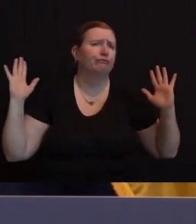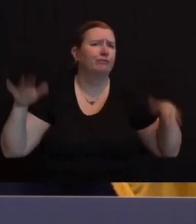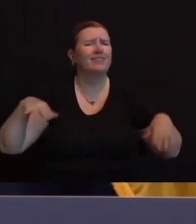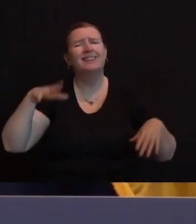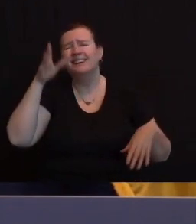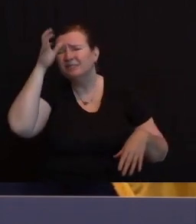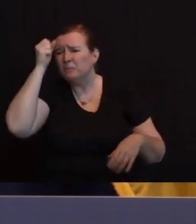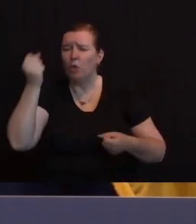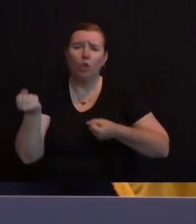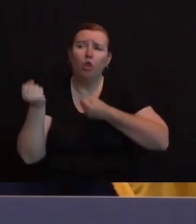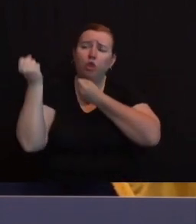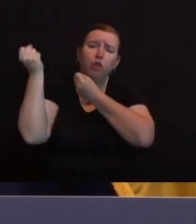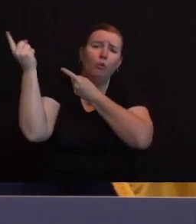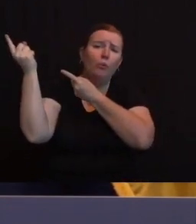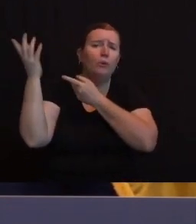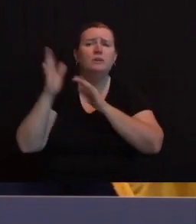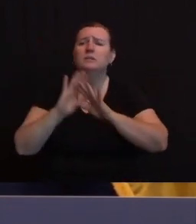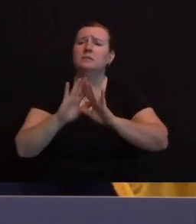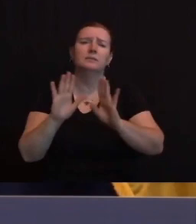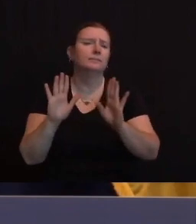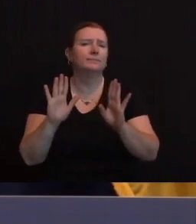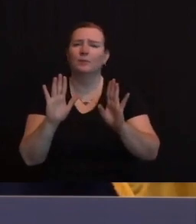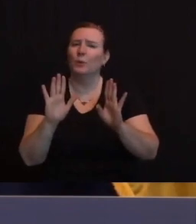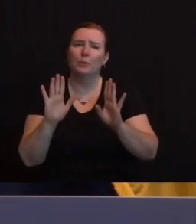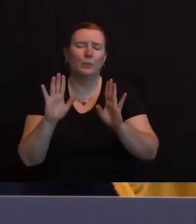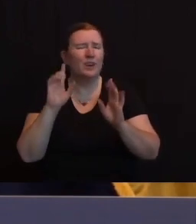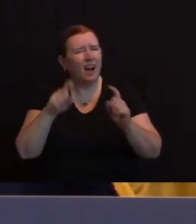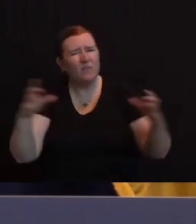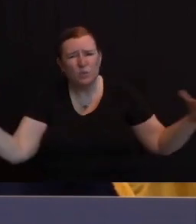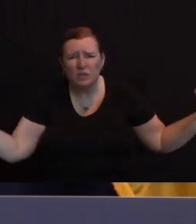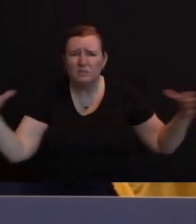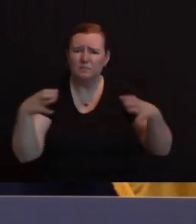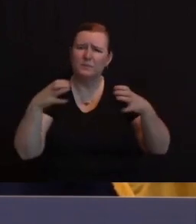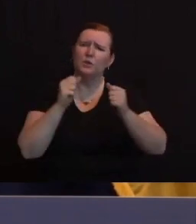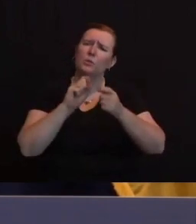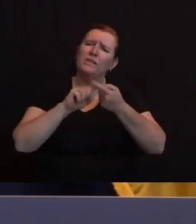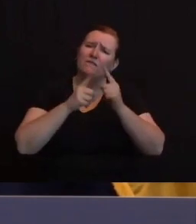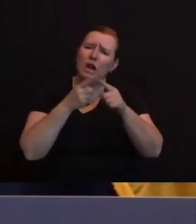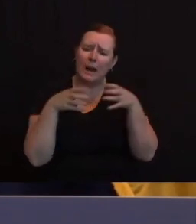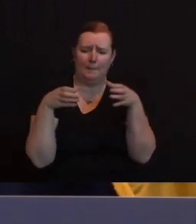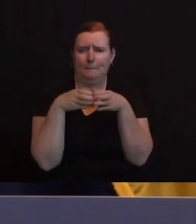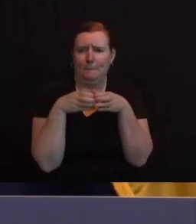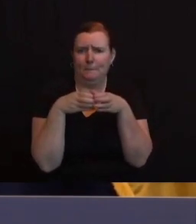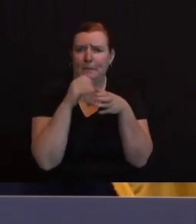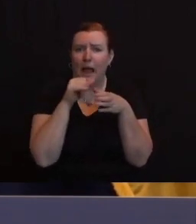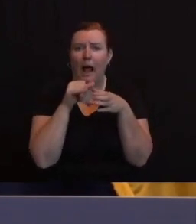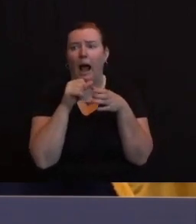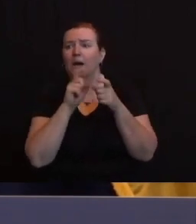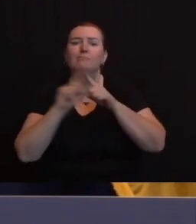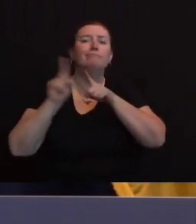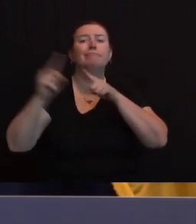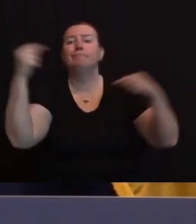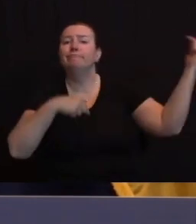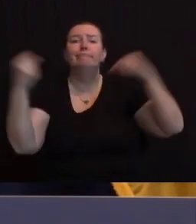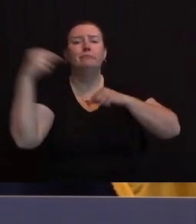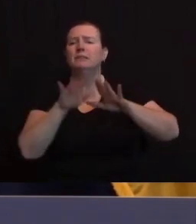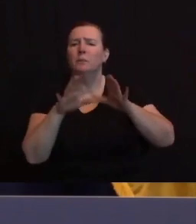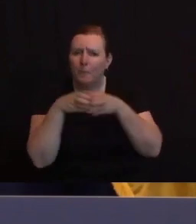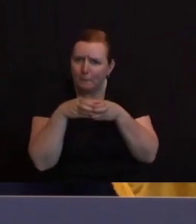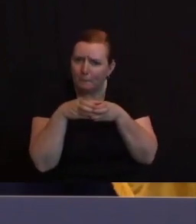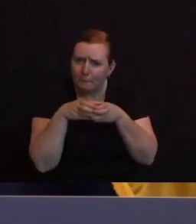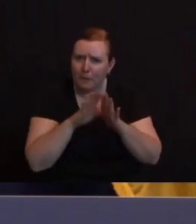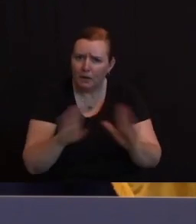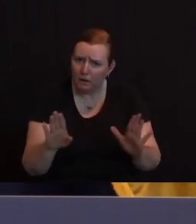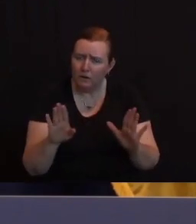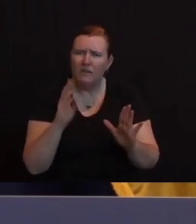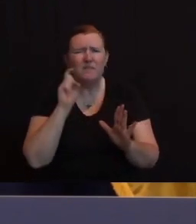We can gather together with our friends, but only in small groups and hopefully only